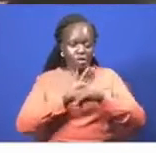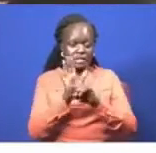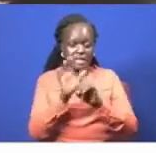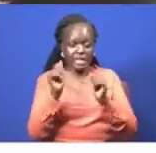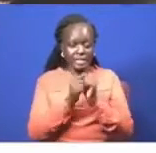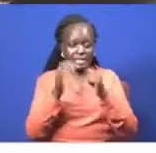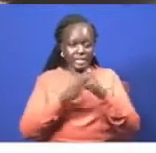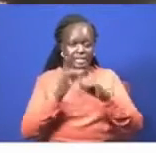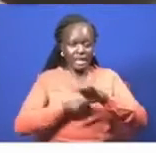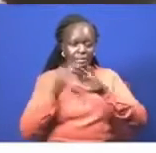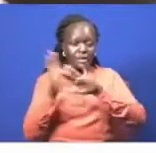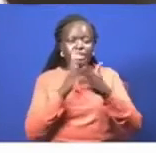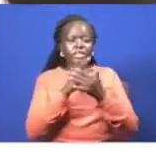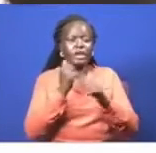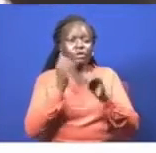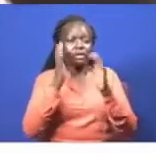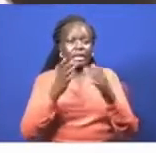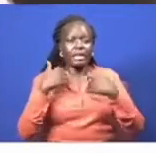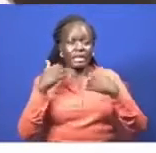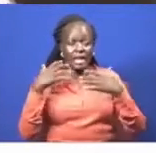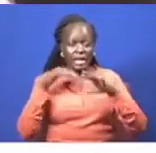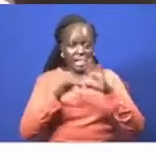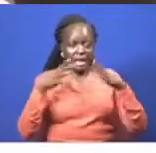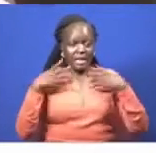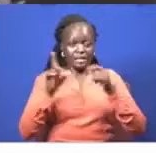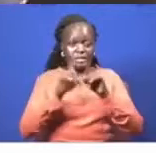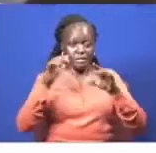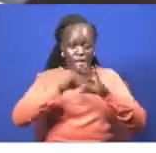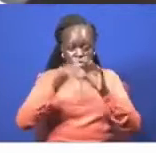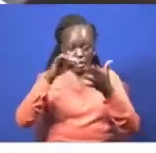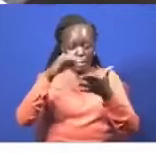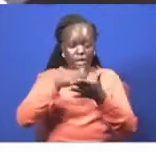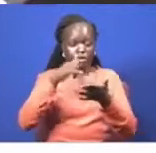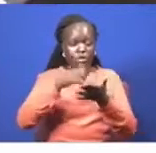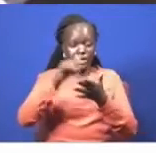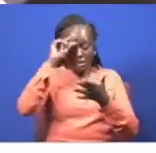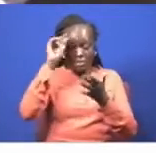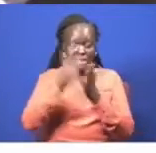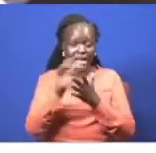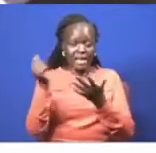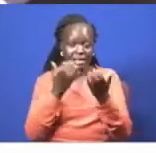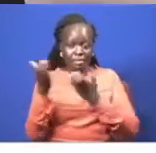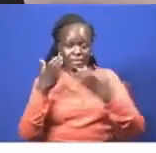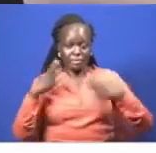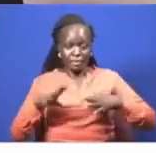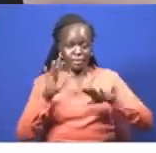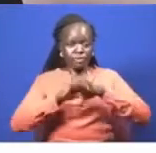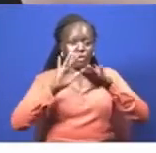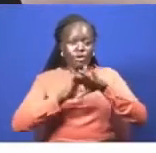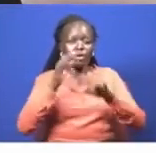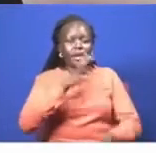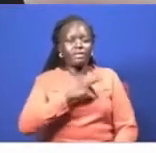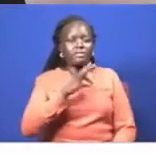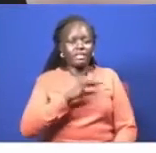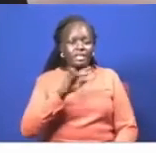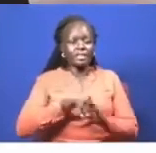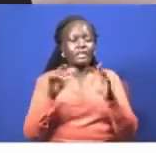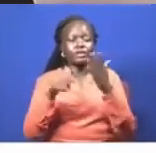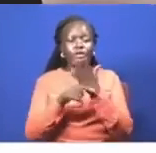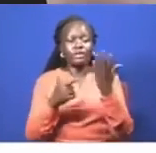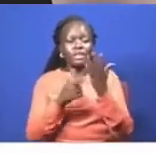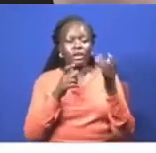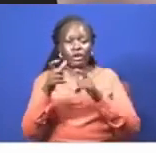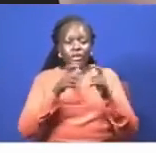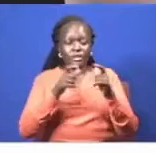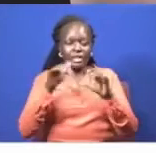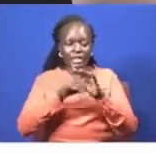pandemic. Stakeholders in health services provision, including government and industry players, have been called on to leverage technology to mitigate against risks,